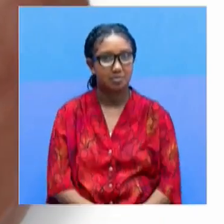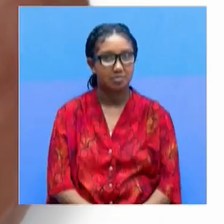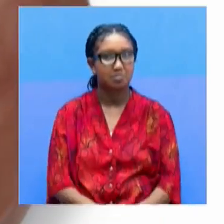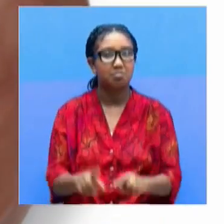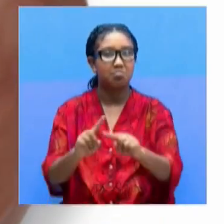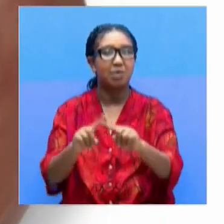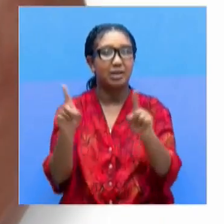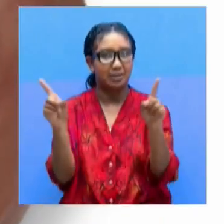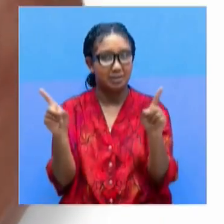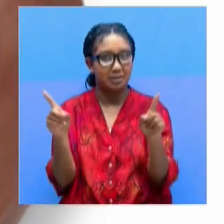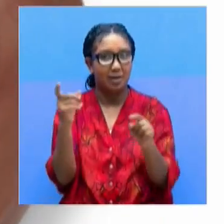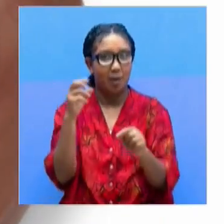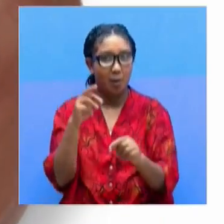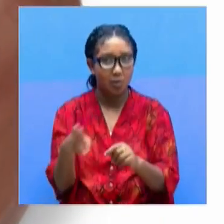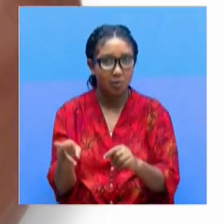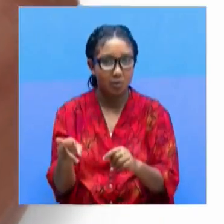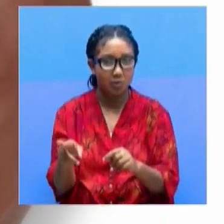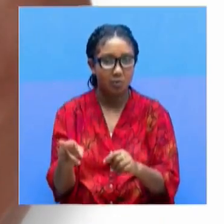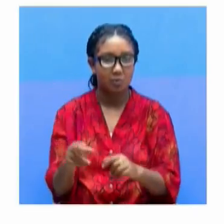yes? Or